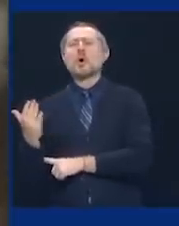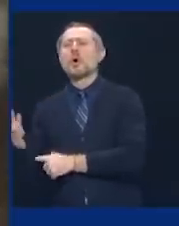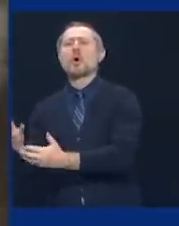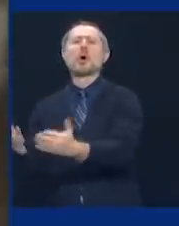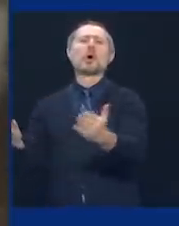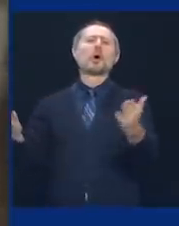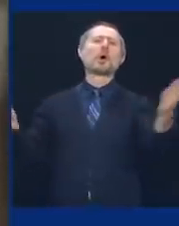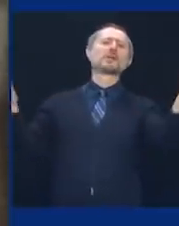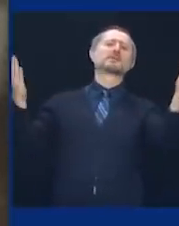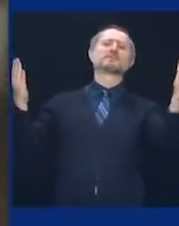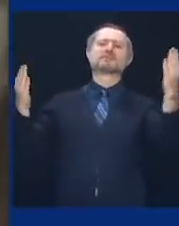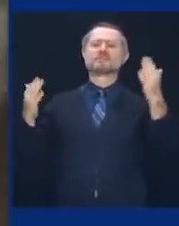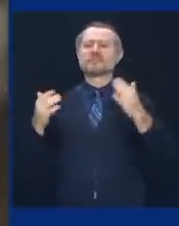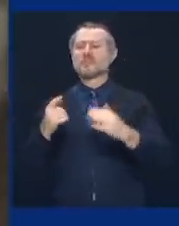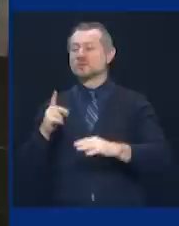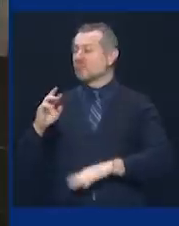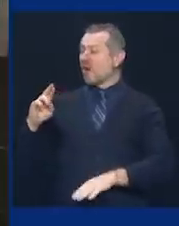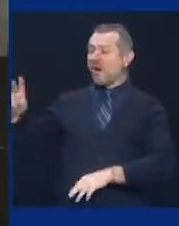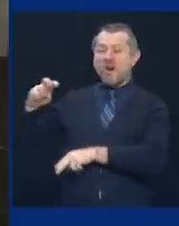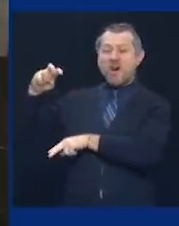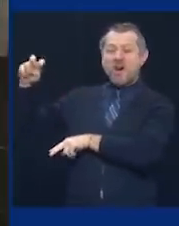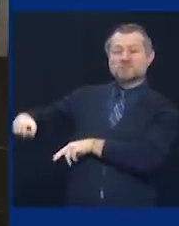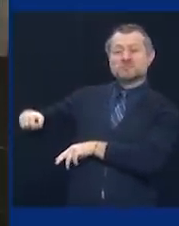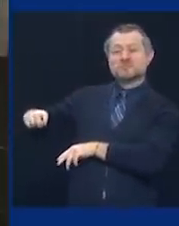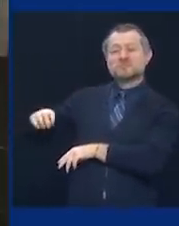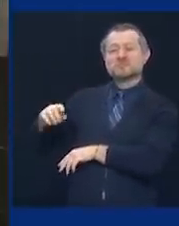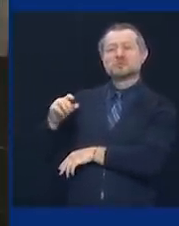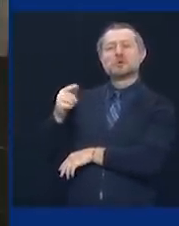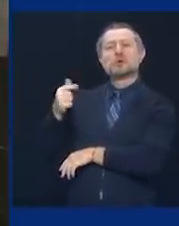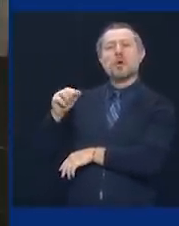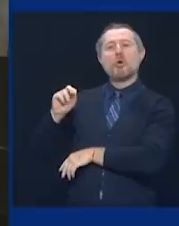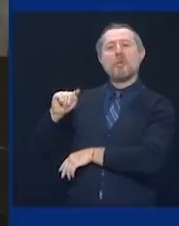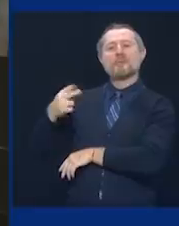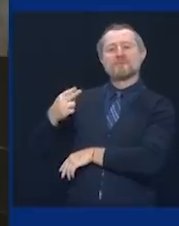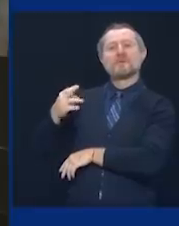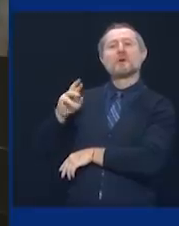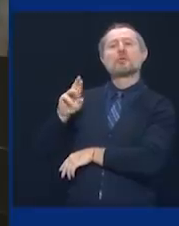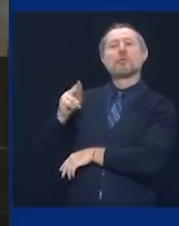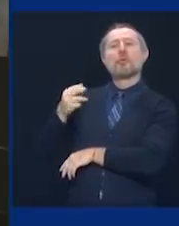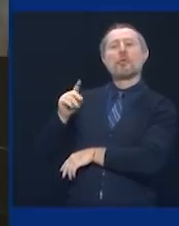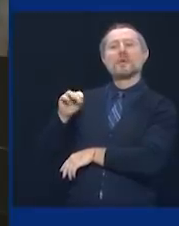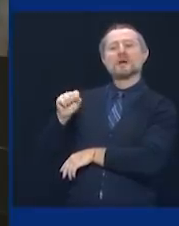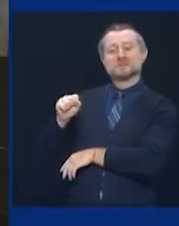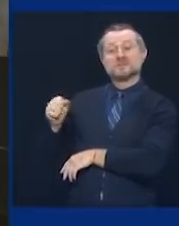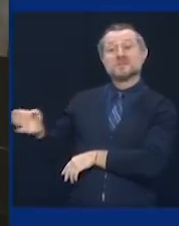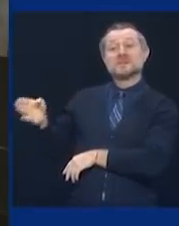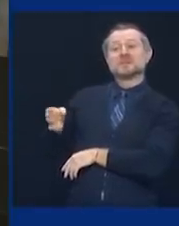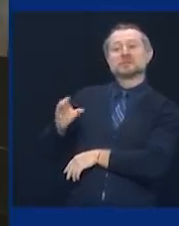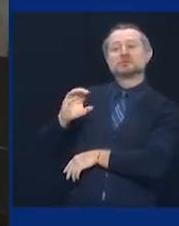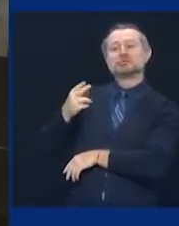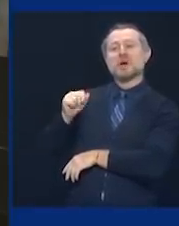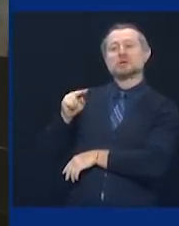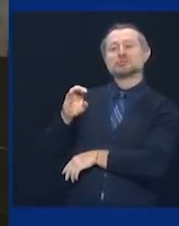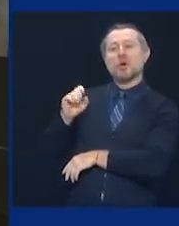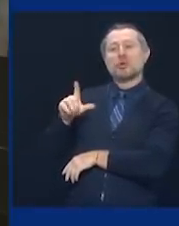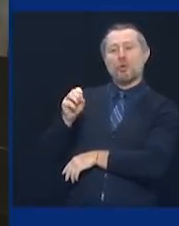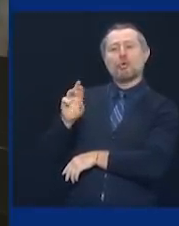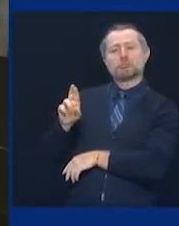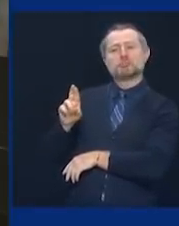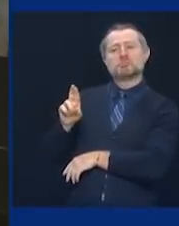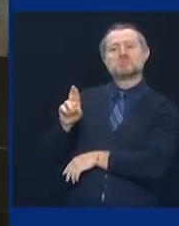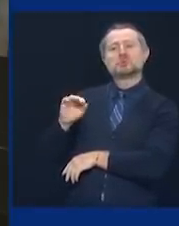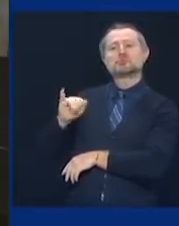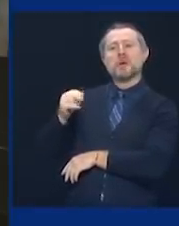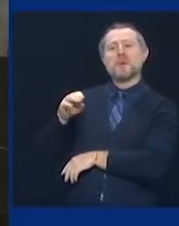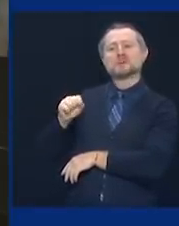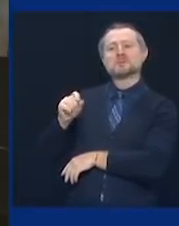From my far right, Mr. Gareth Rhodes, Chancellor James Malatras, Director of Operations Kelly Cummings, Dr.